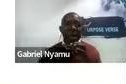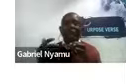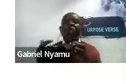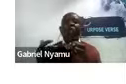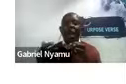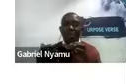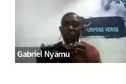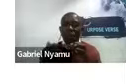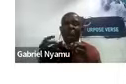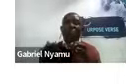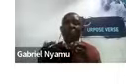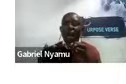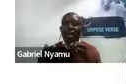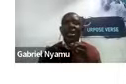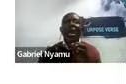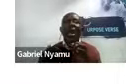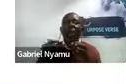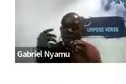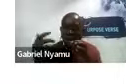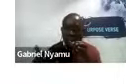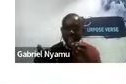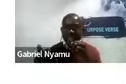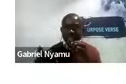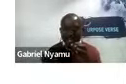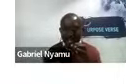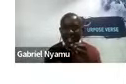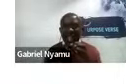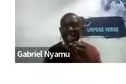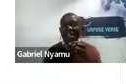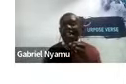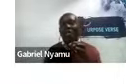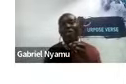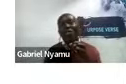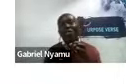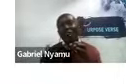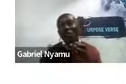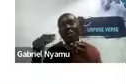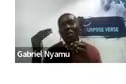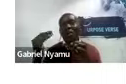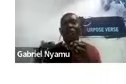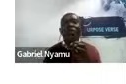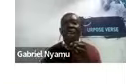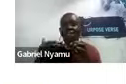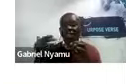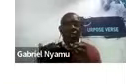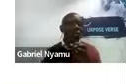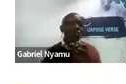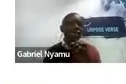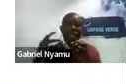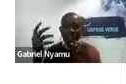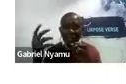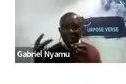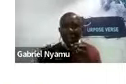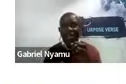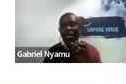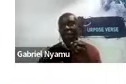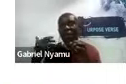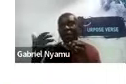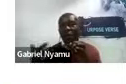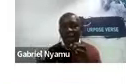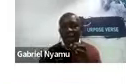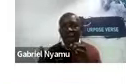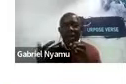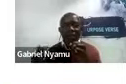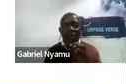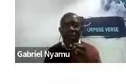impact? How do I impact? Those people we impact, how do they change? And then, of course, now from there, you can go to the execution. It's quite easy in terms of